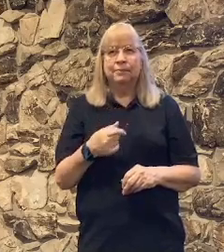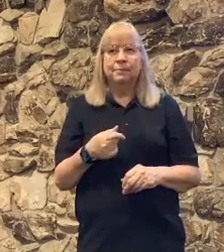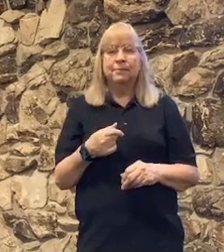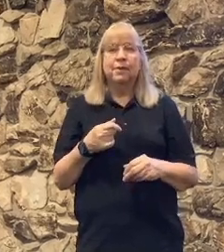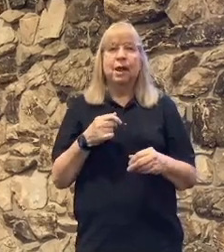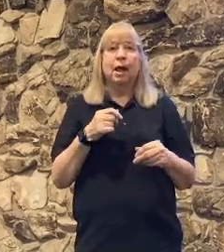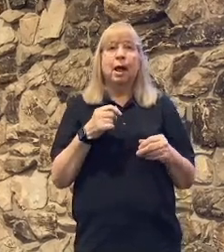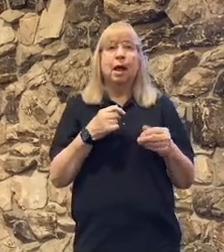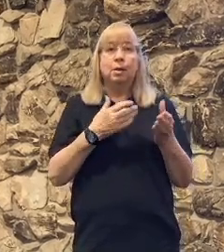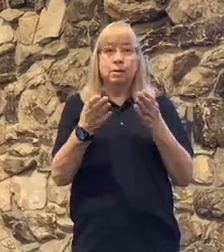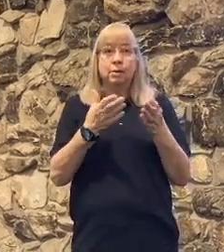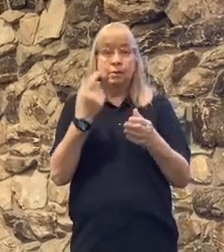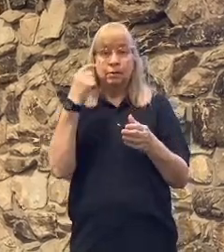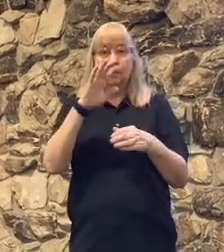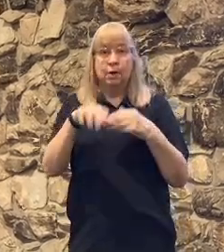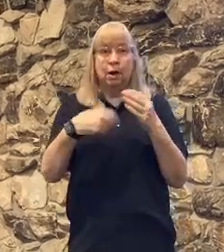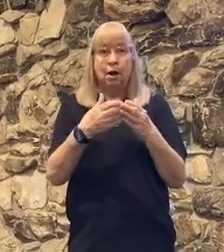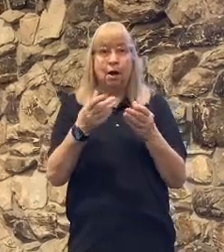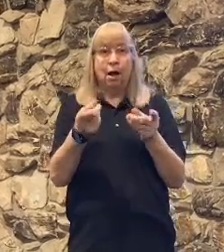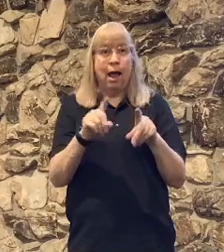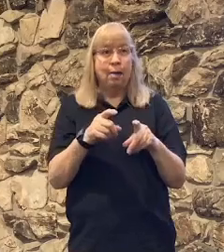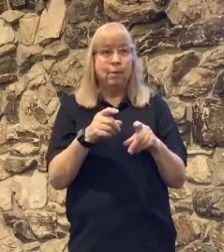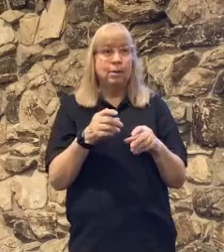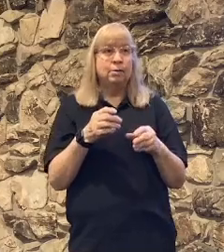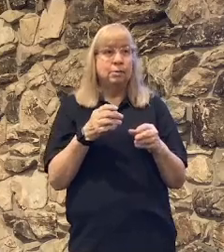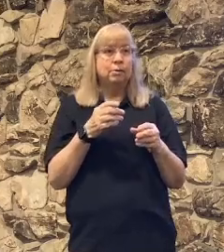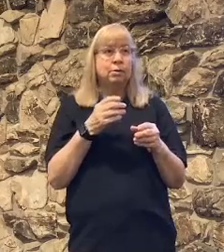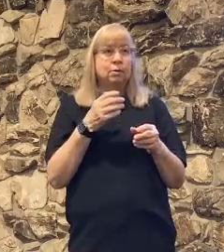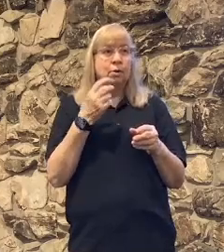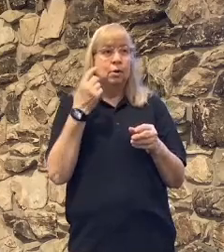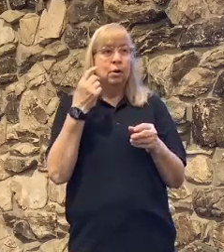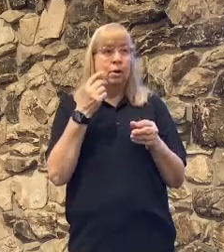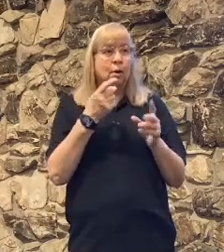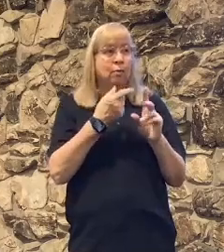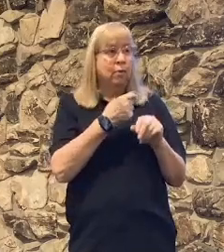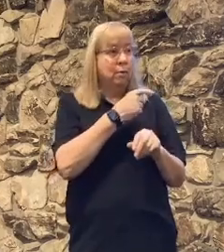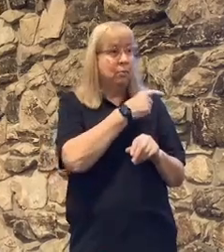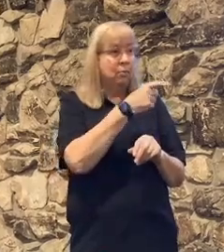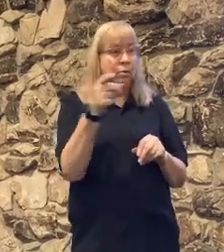Ministry happens because of you as well as of me.